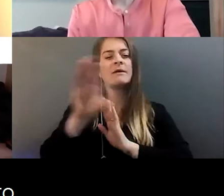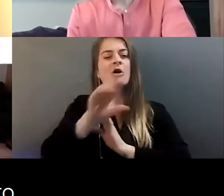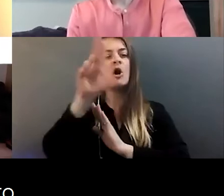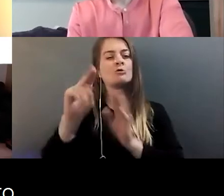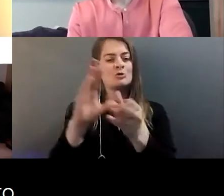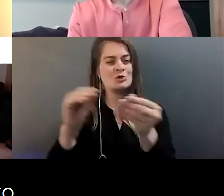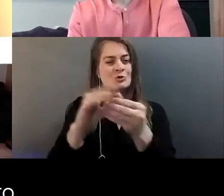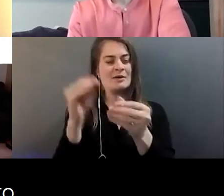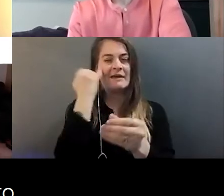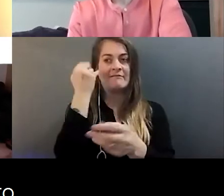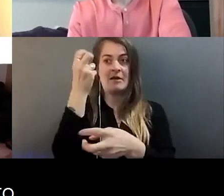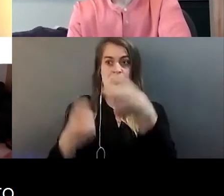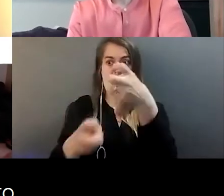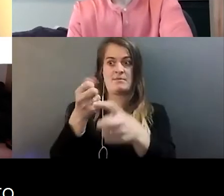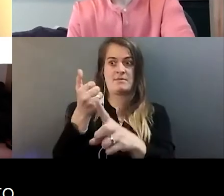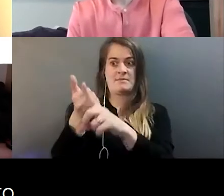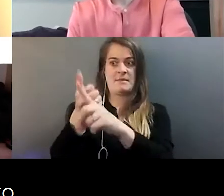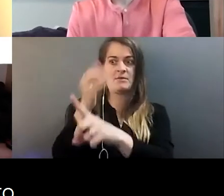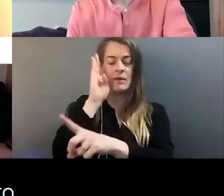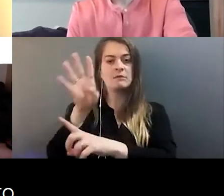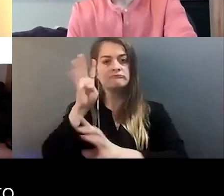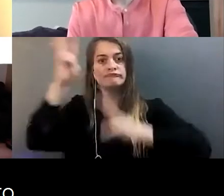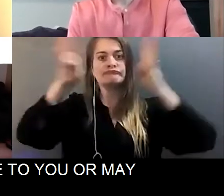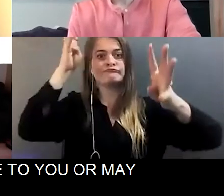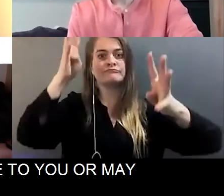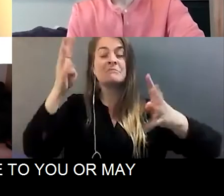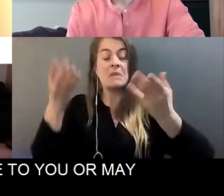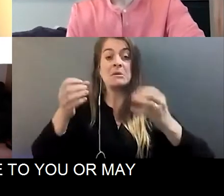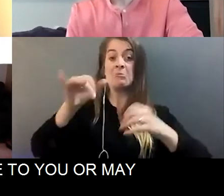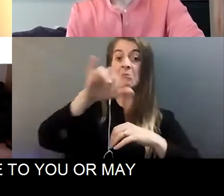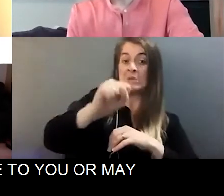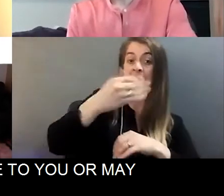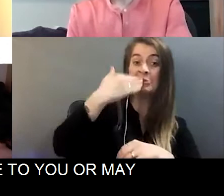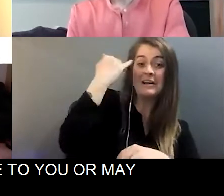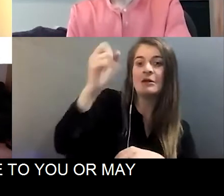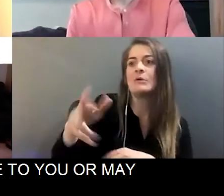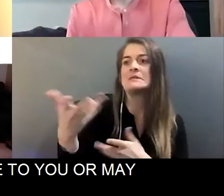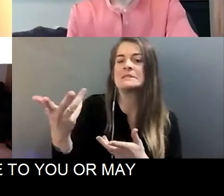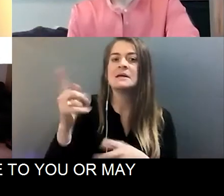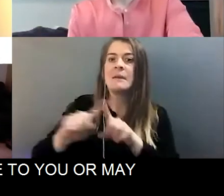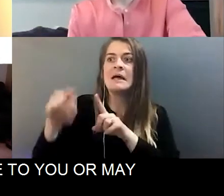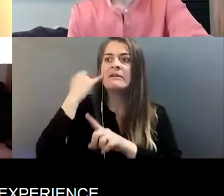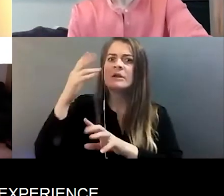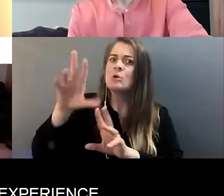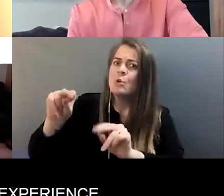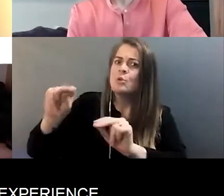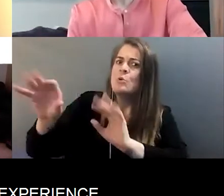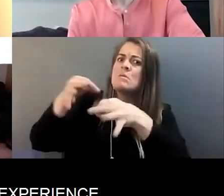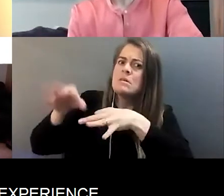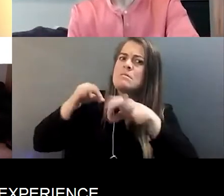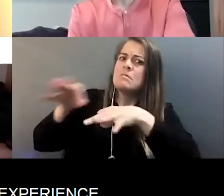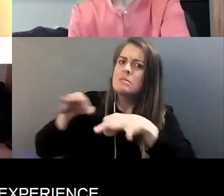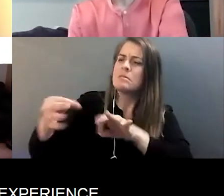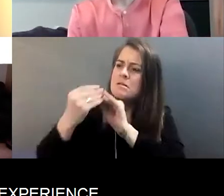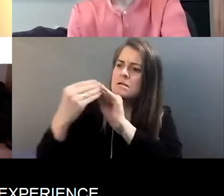going on. And it might make sense to you, and it might make not sense to you, but the more you fight their experience and their version of